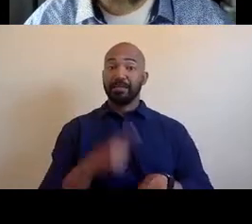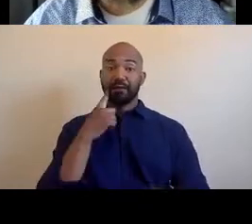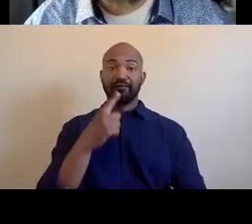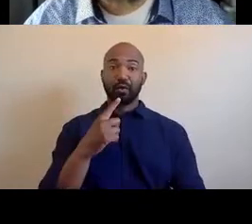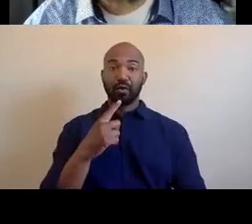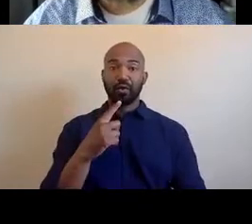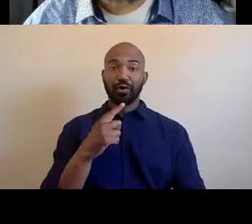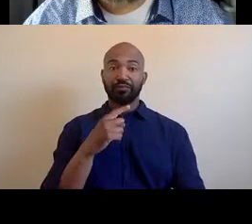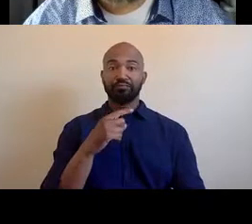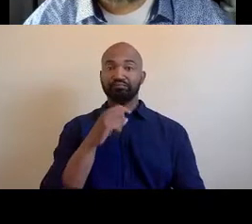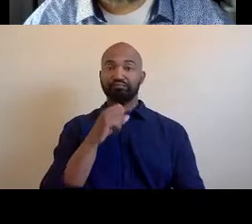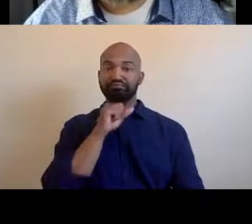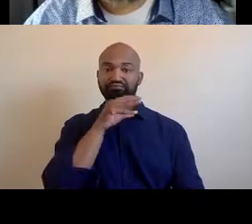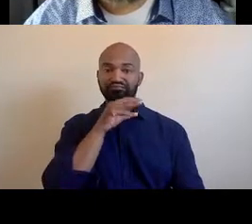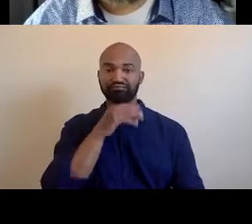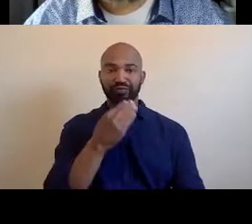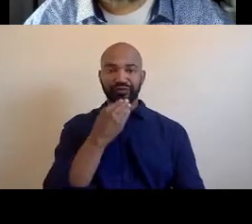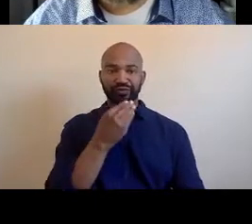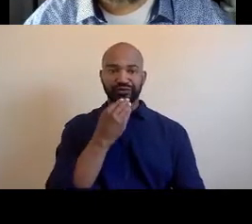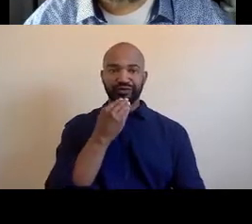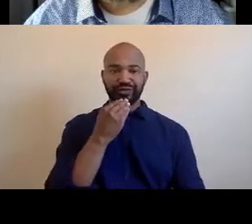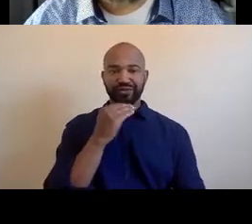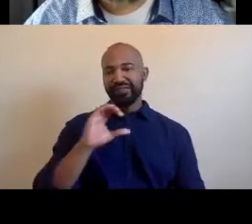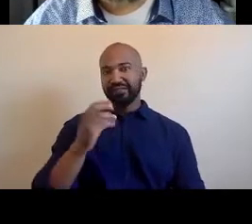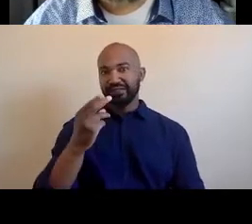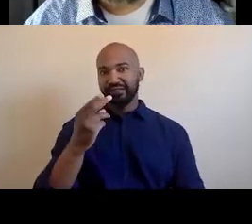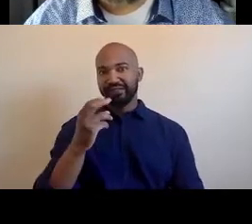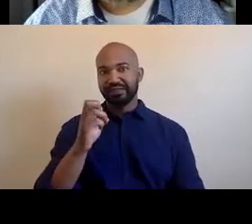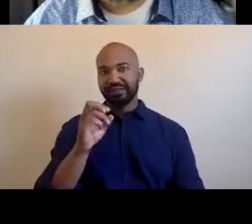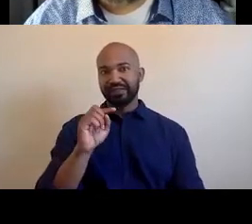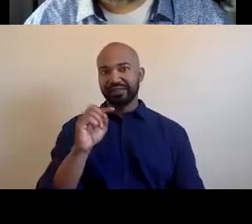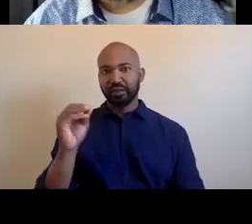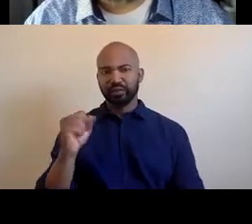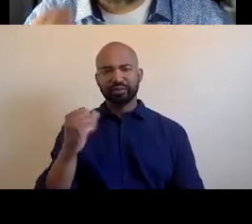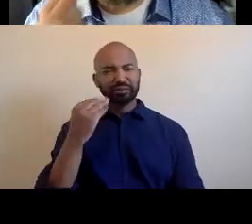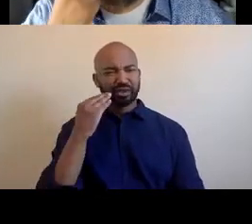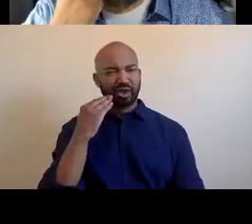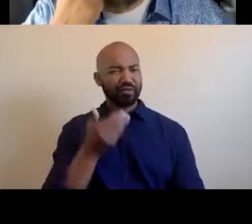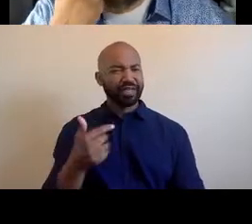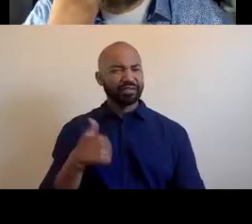that restriction to all the foods that we love and all the foods that we,